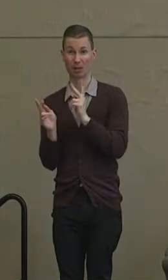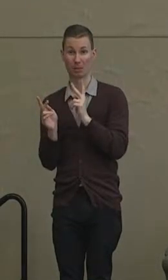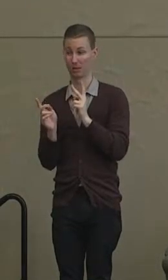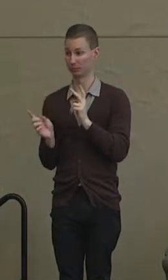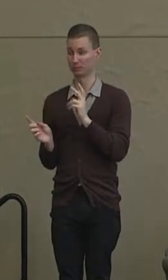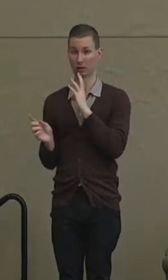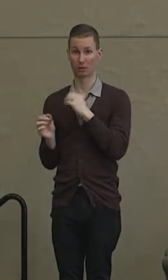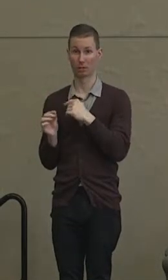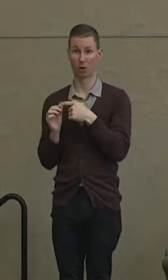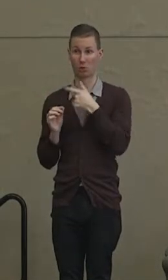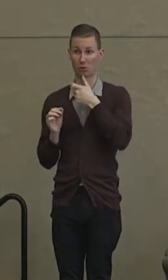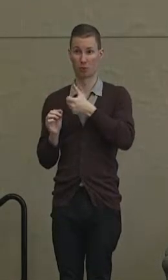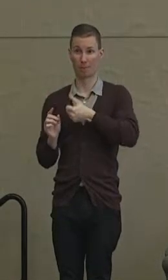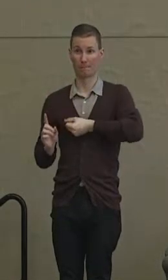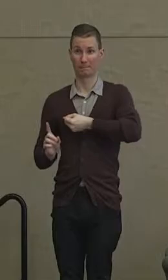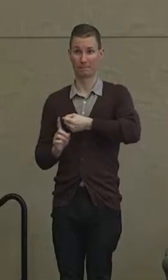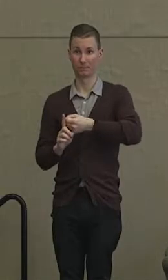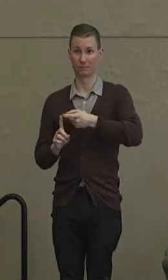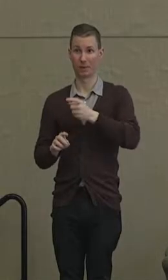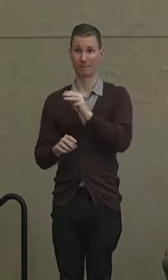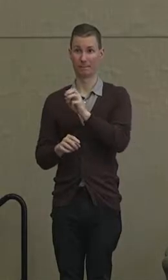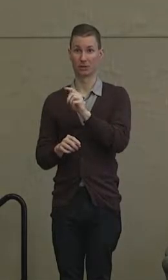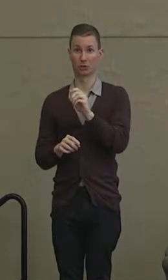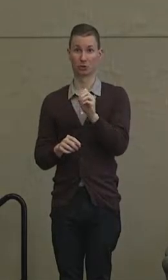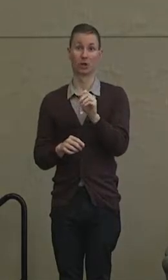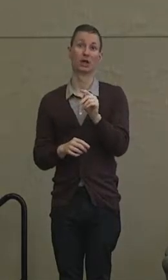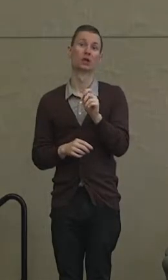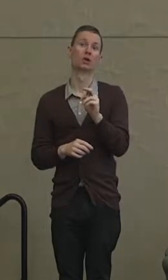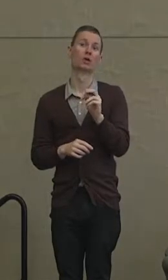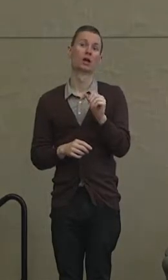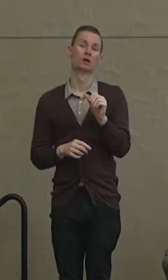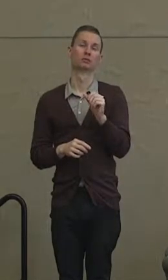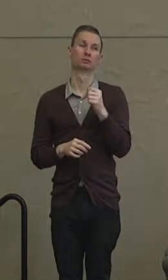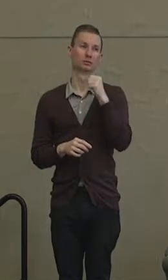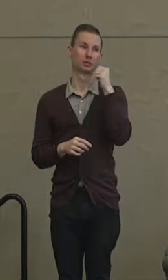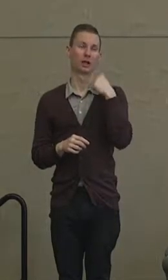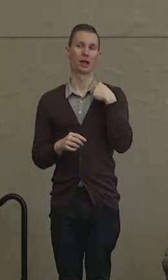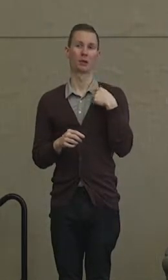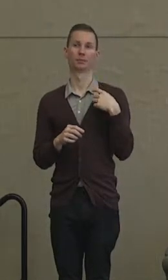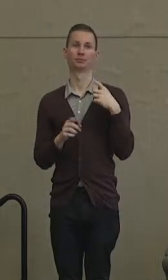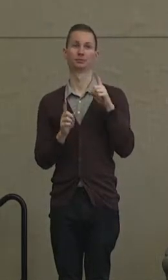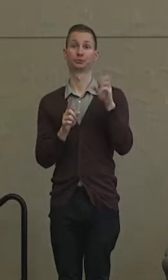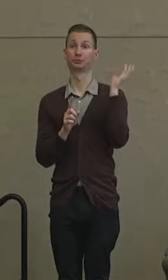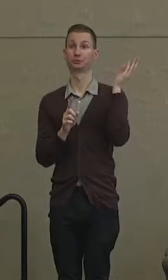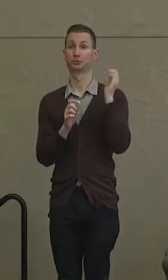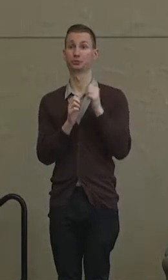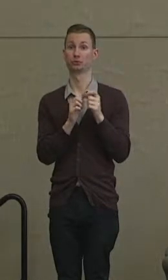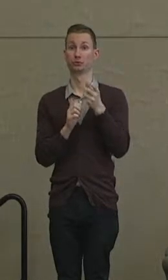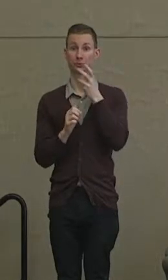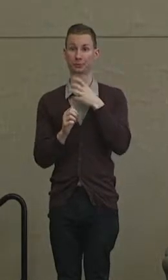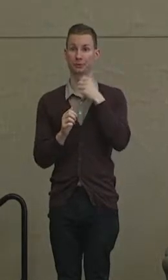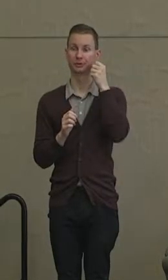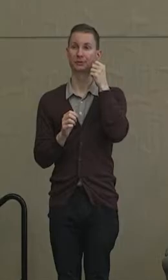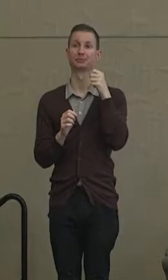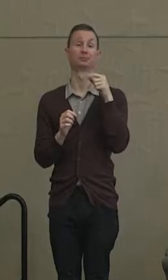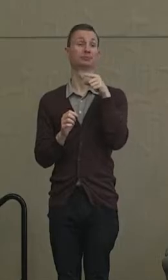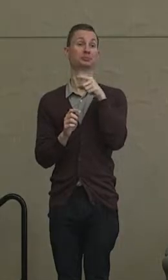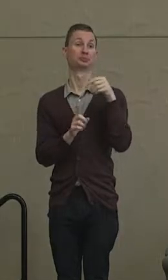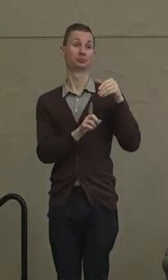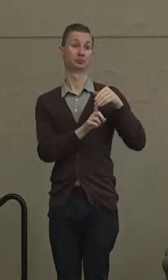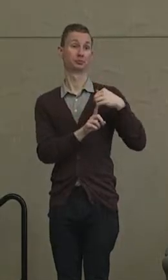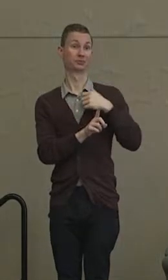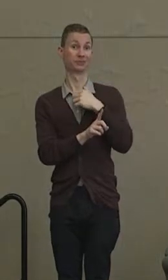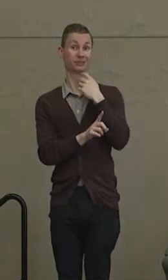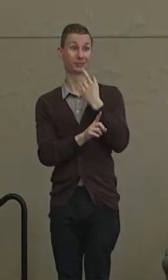who were impacted by Me Too. In Tirana yesterday, I was at a talk with her yesterday, and she reminded us that